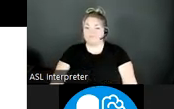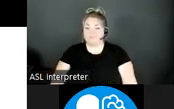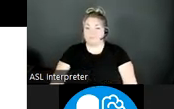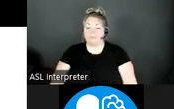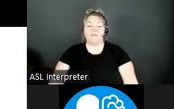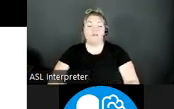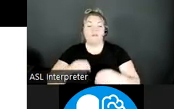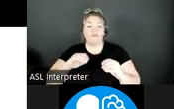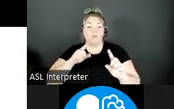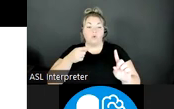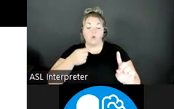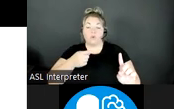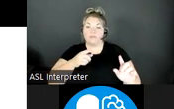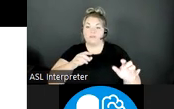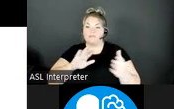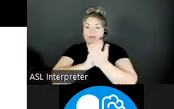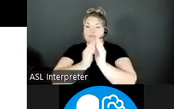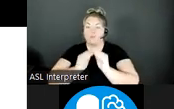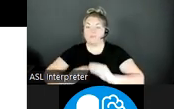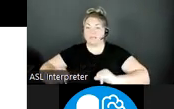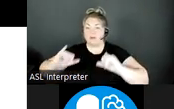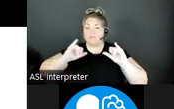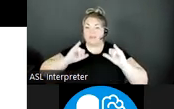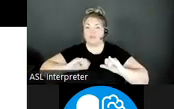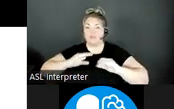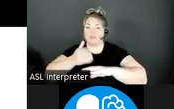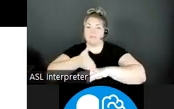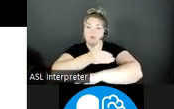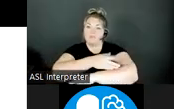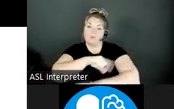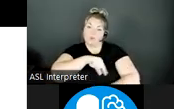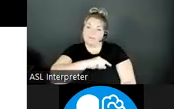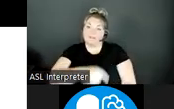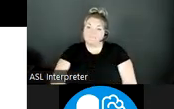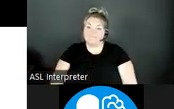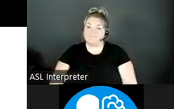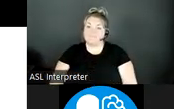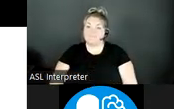So the goal is really standardization and improving quality.